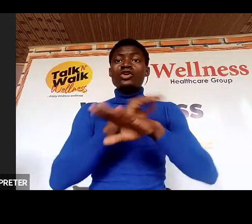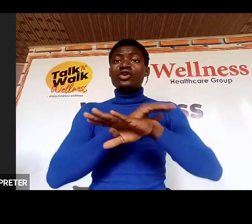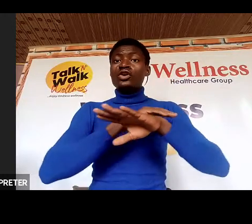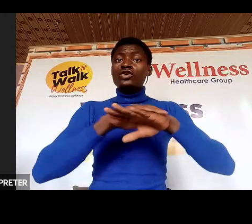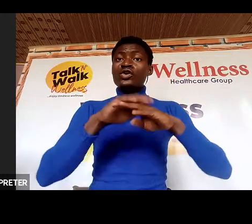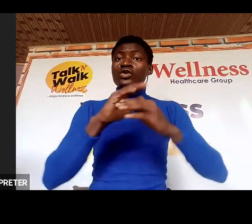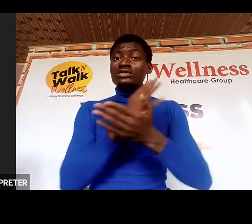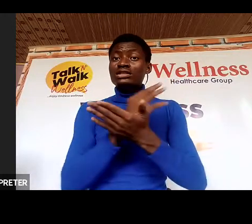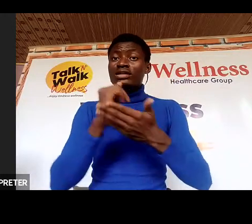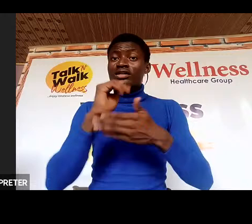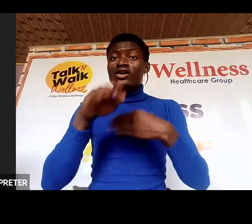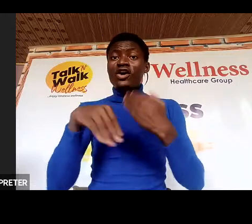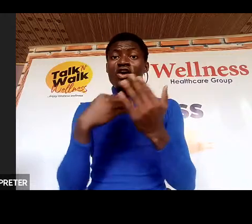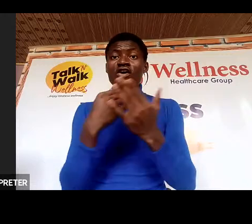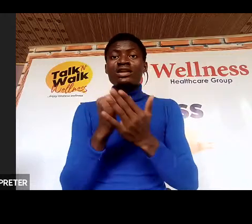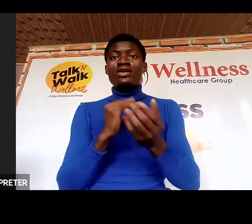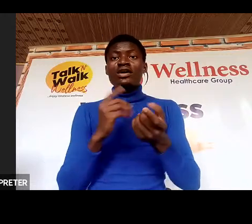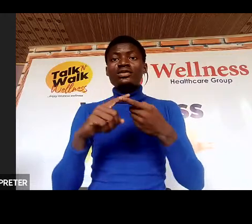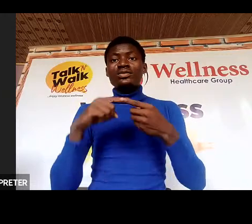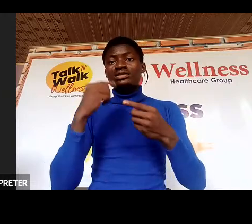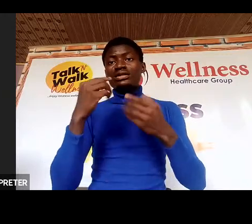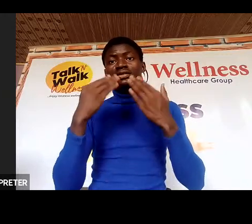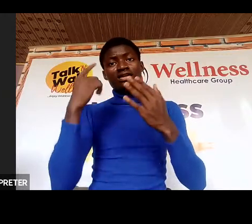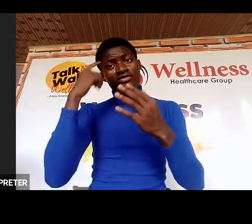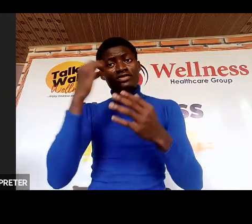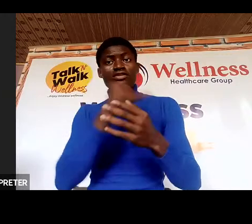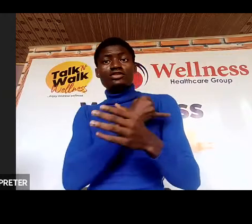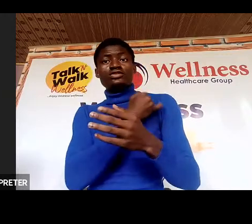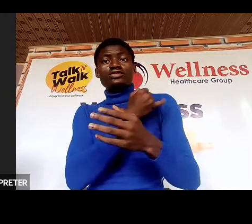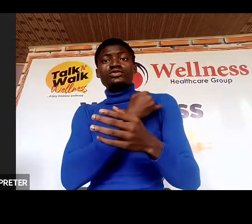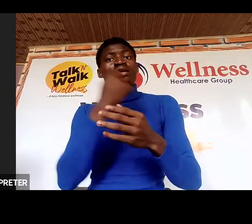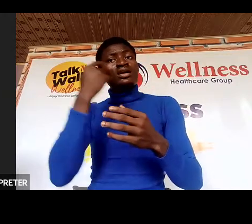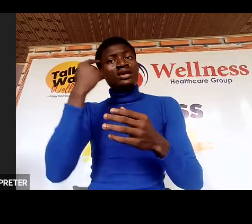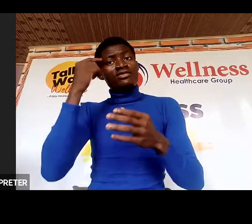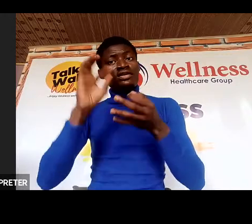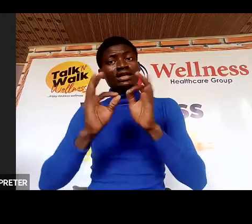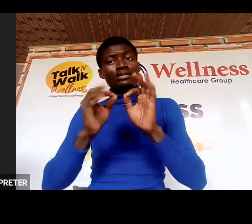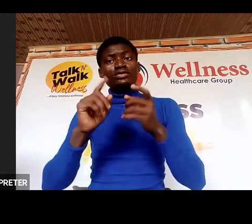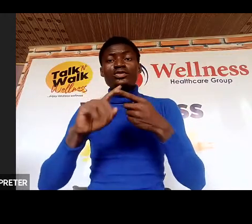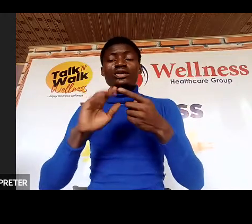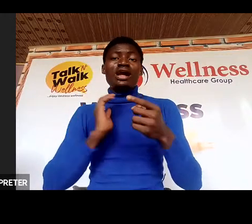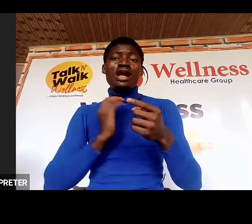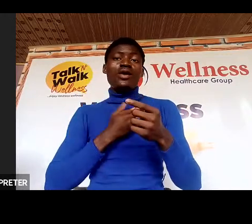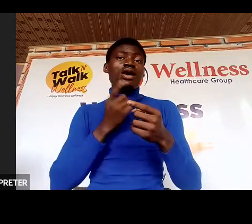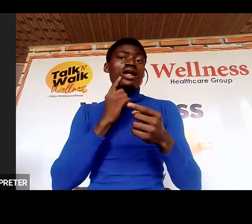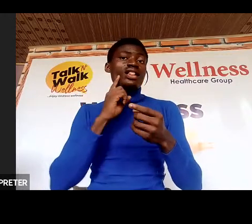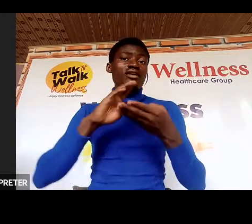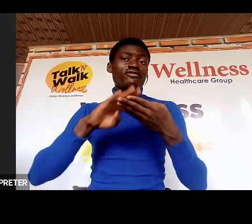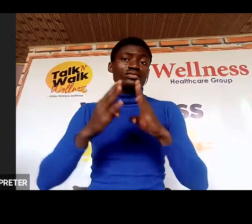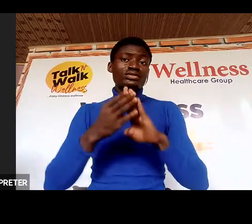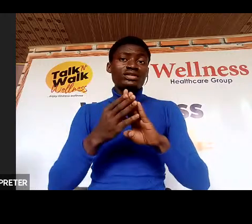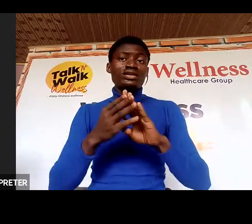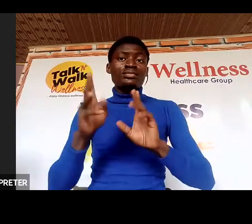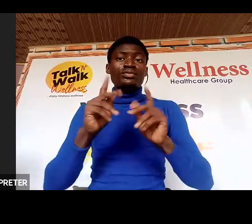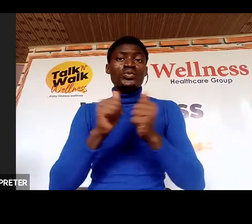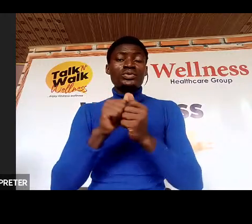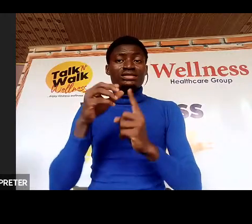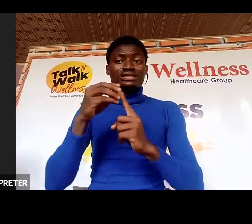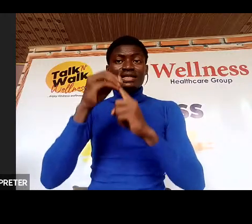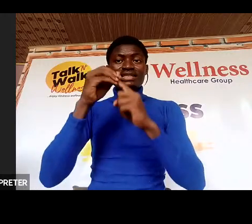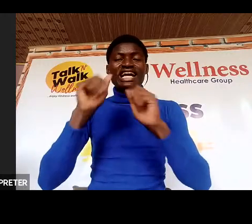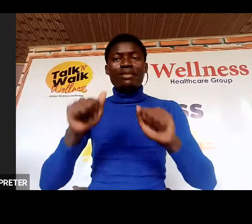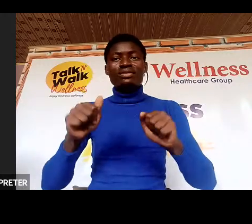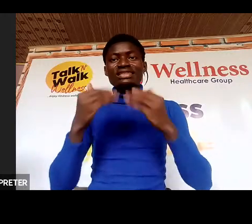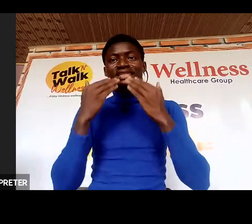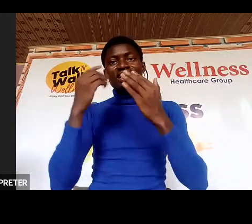for special people, people with special abilities. Thank you for interpreting for them. Thank you for everybody that's taking time to log